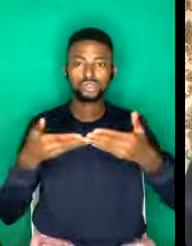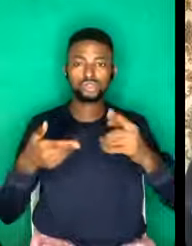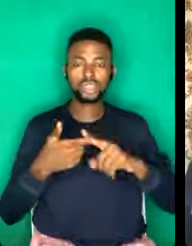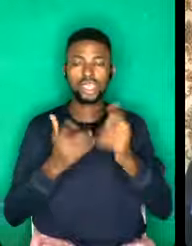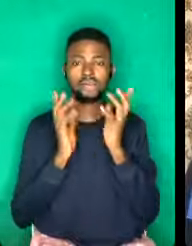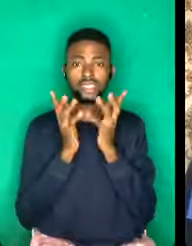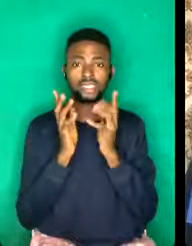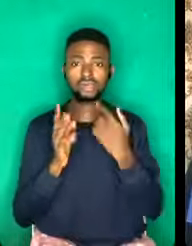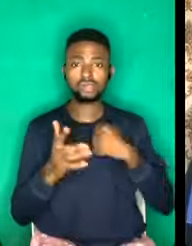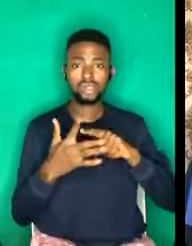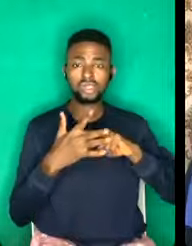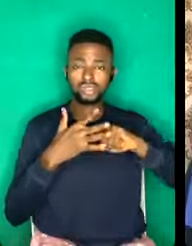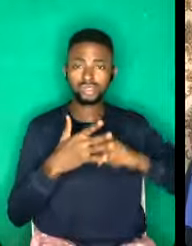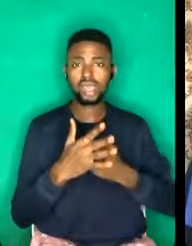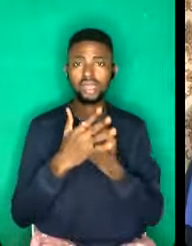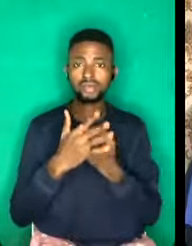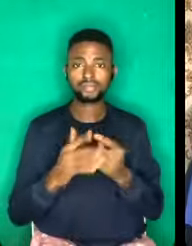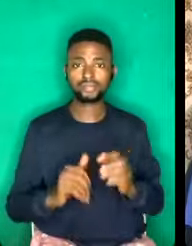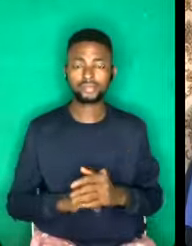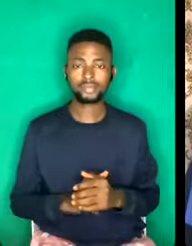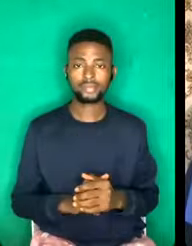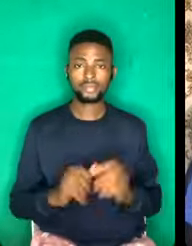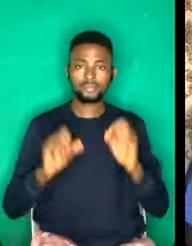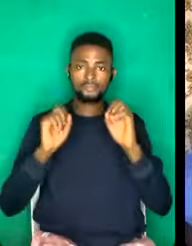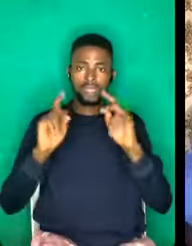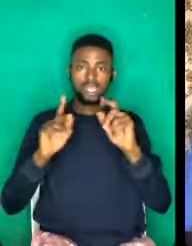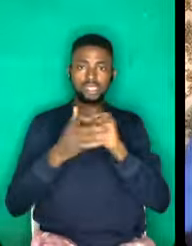away. So September